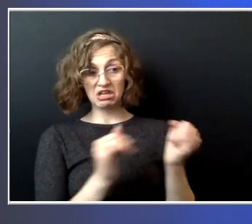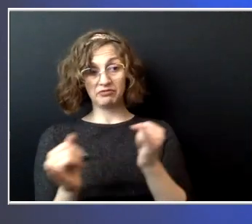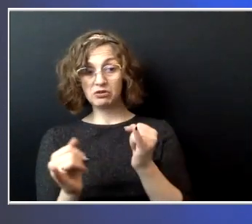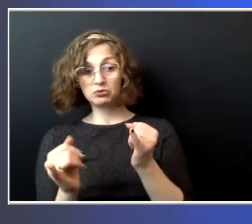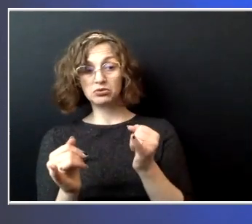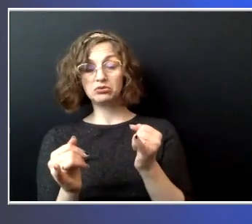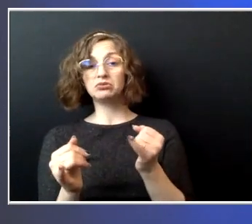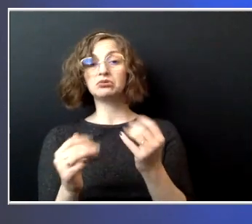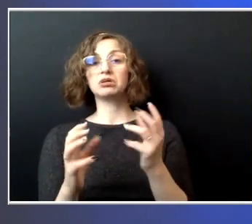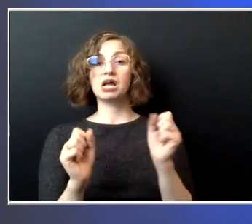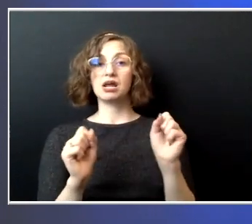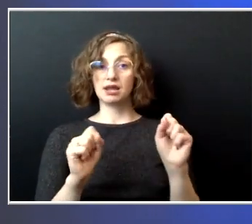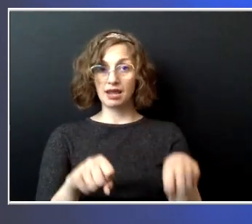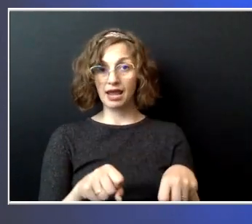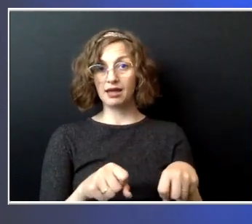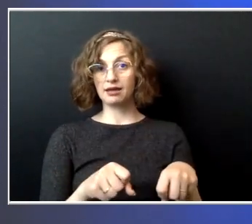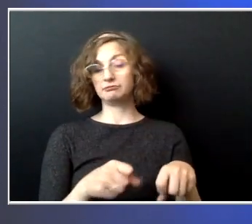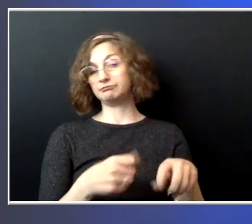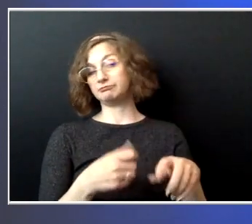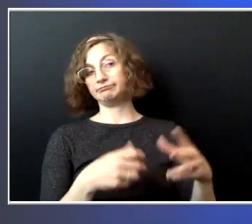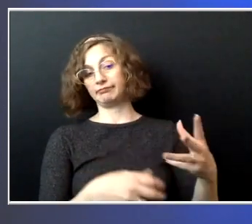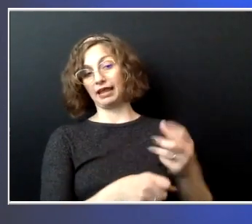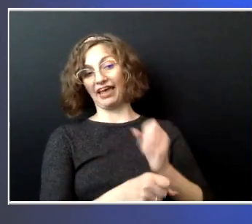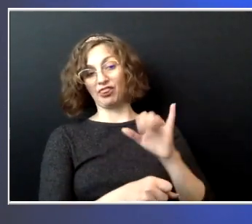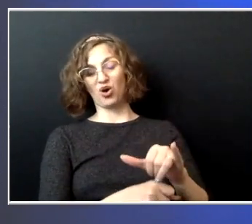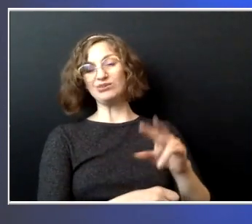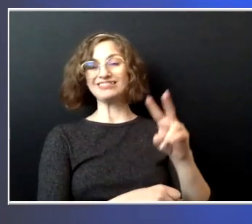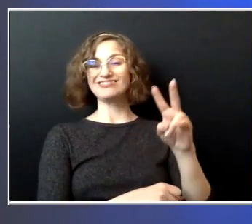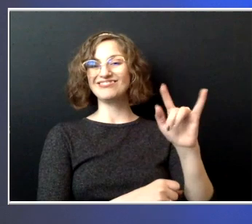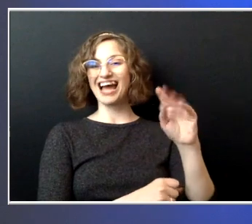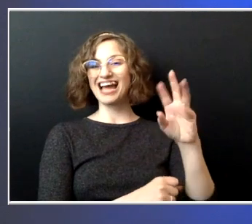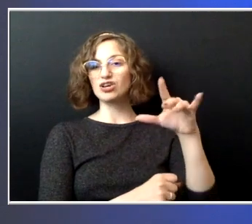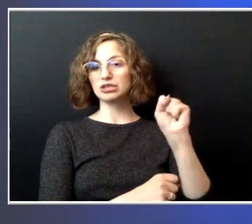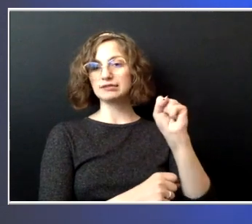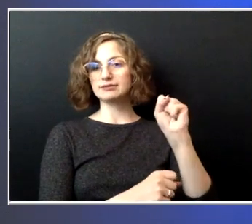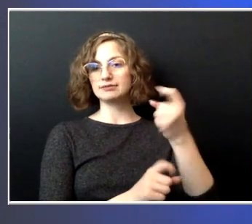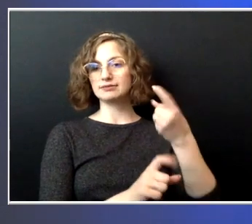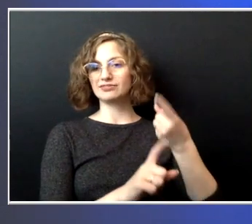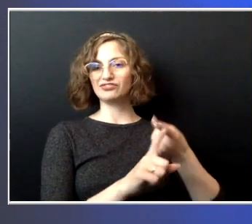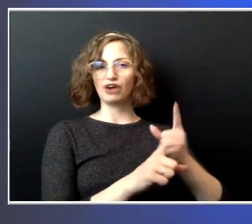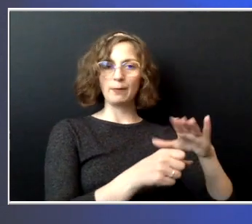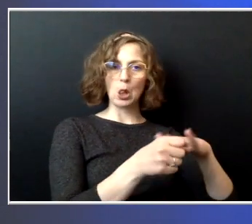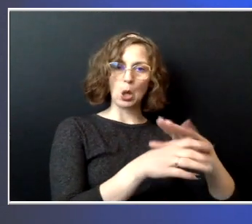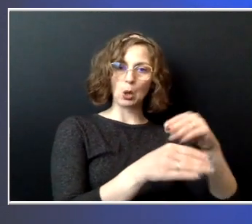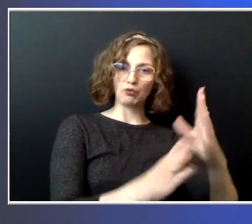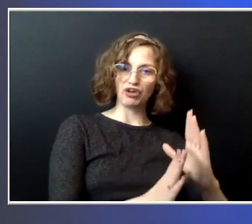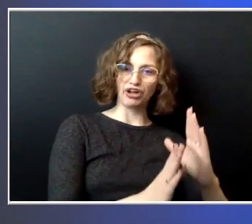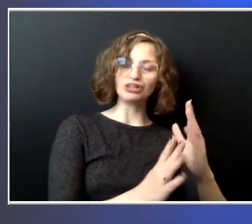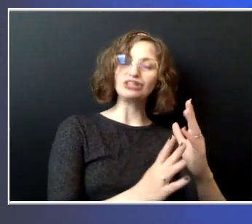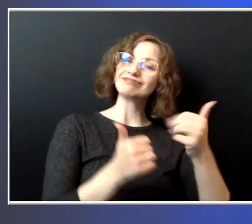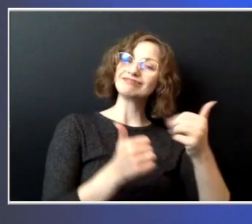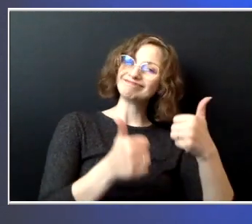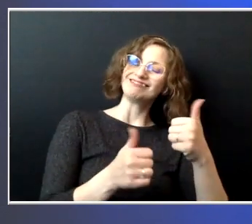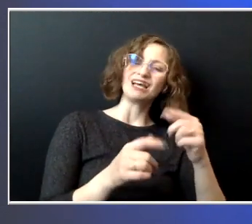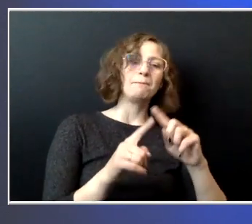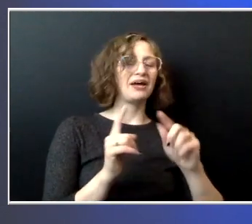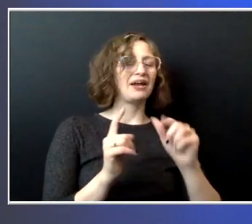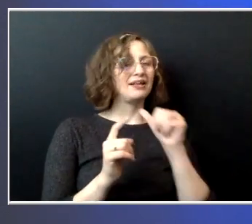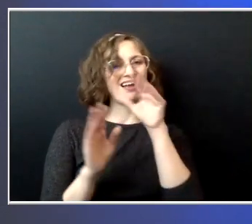vitals locally, great. But it just doesn't work very well as you move into and through the OB